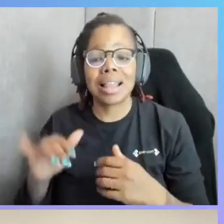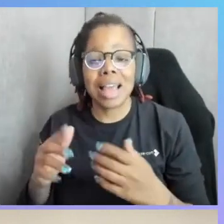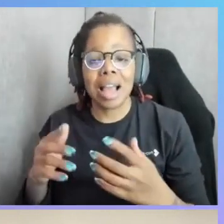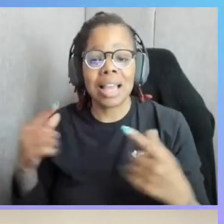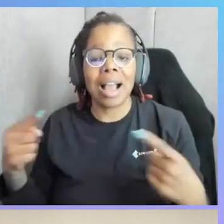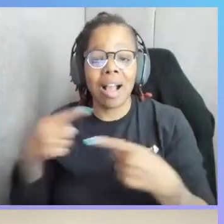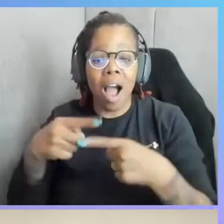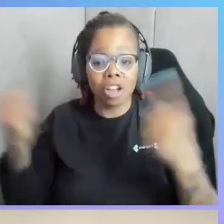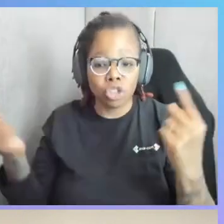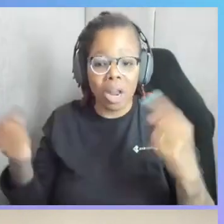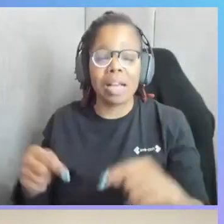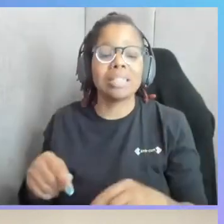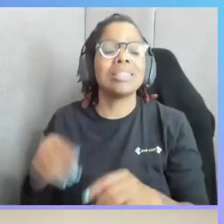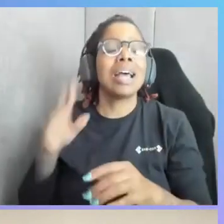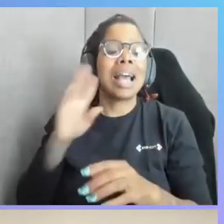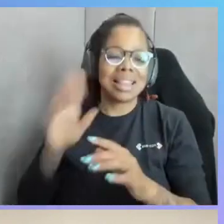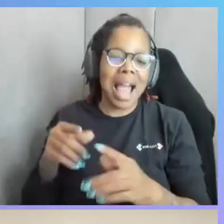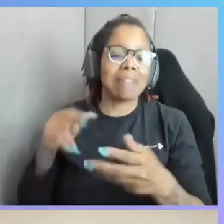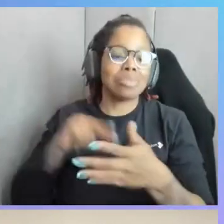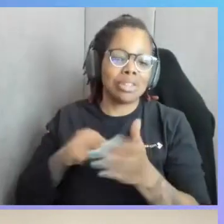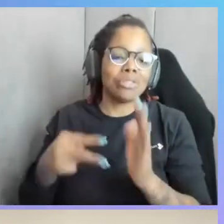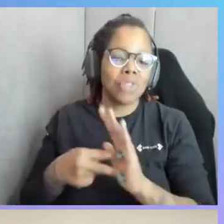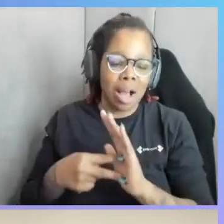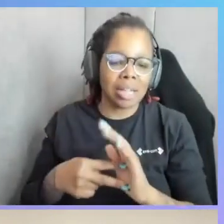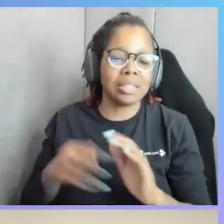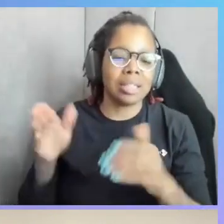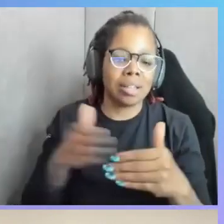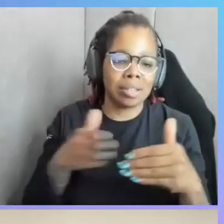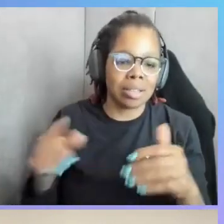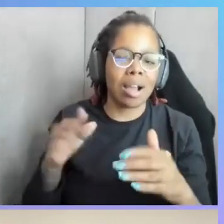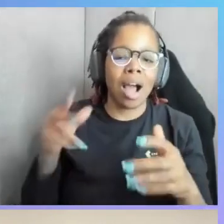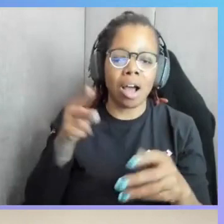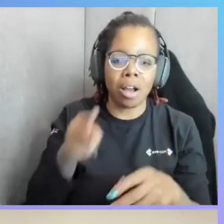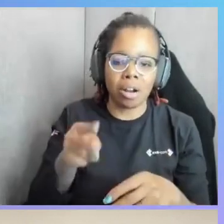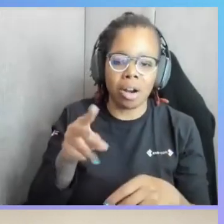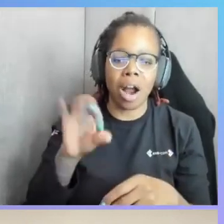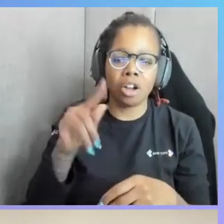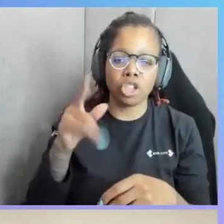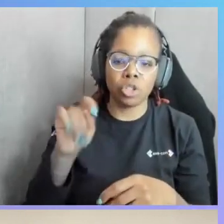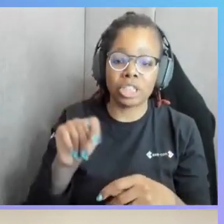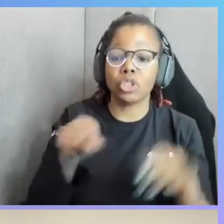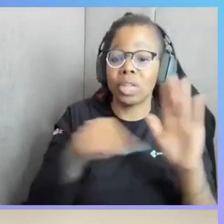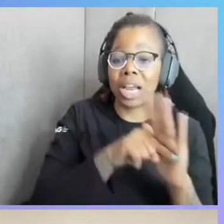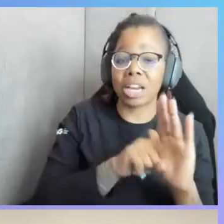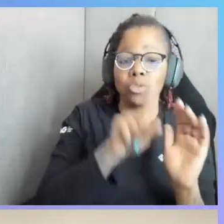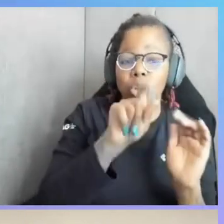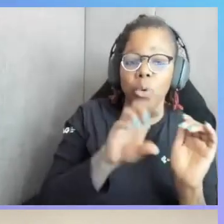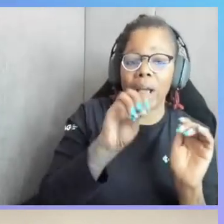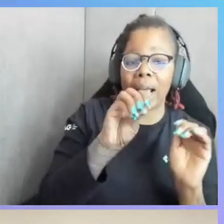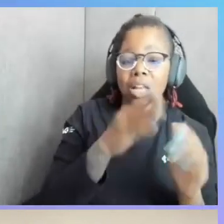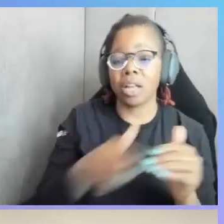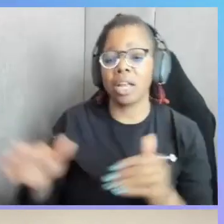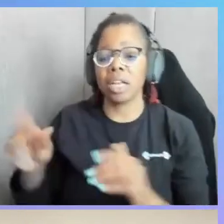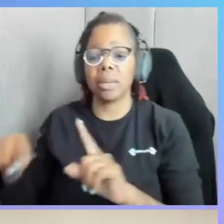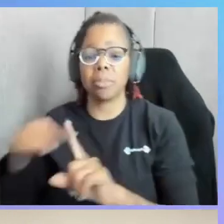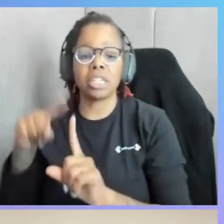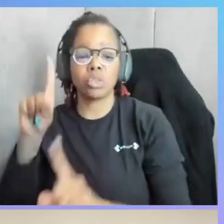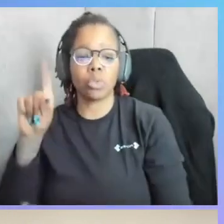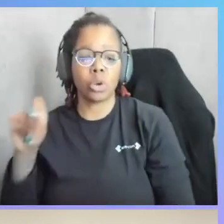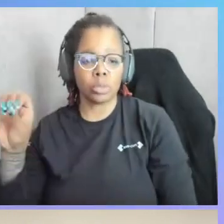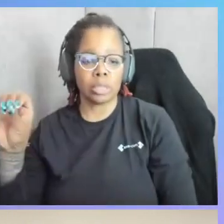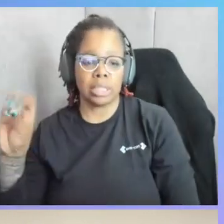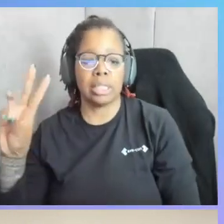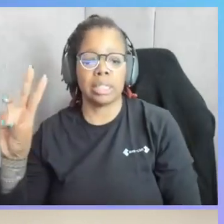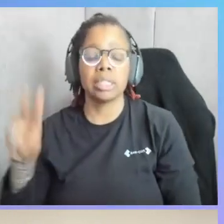value, which is on a scale of -108 to +106. 2, the use case of